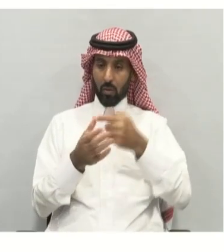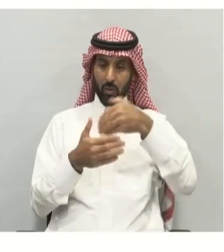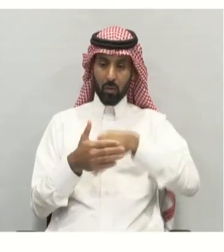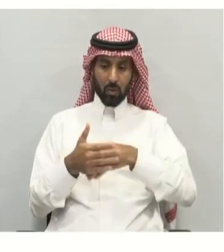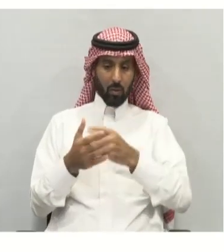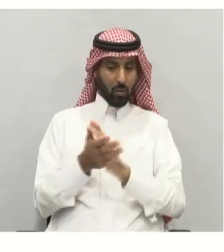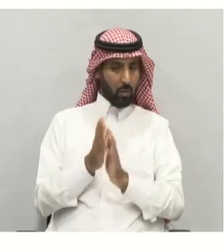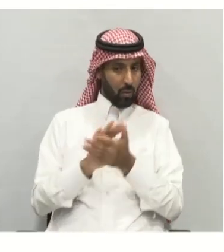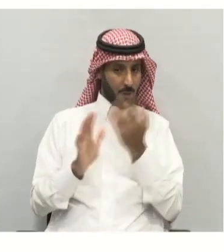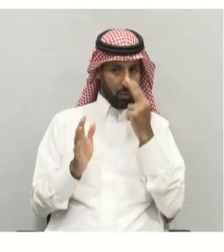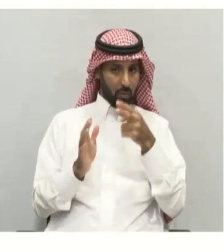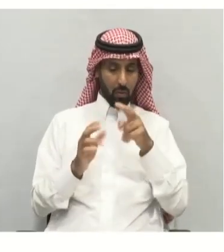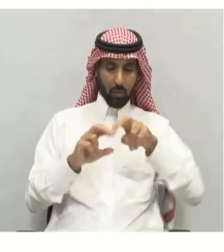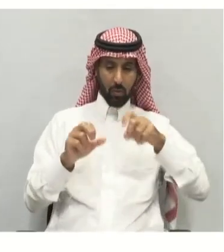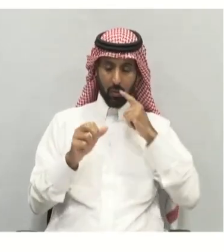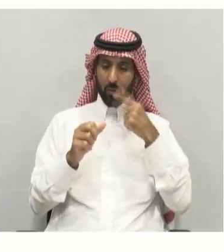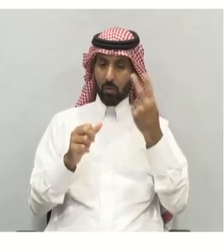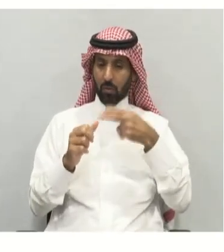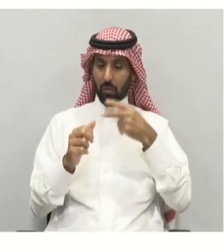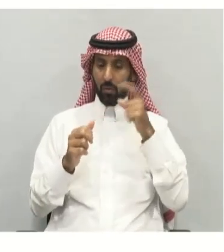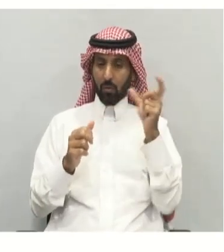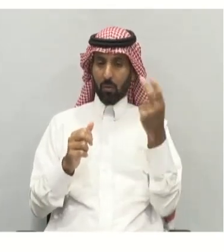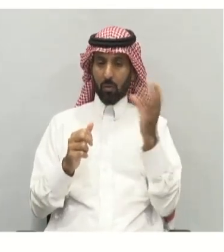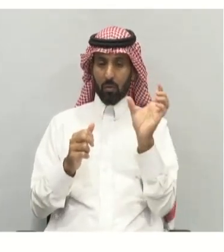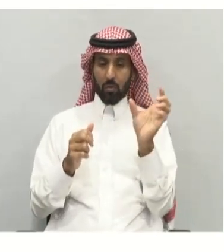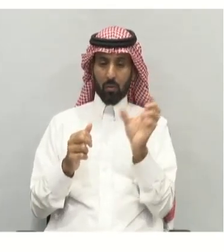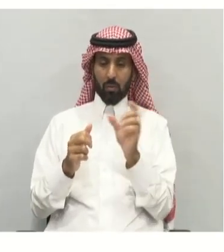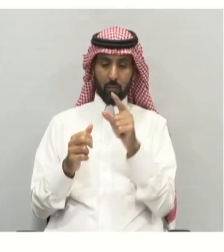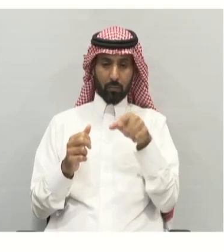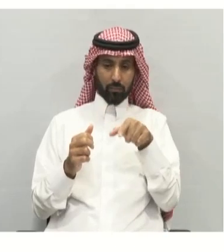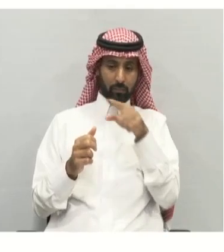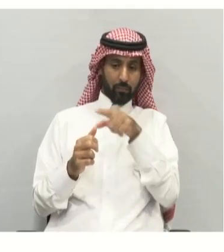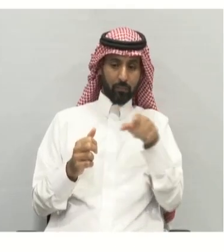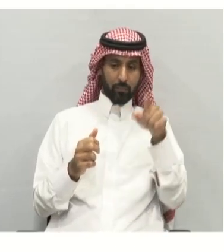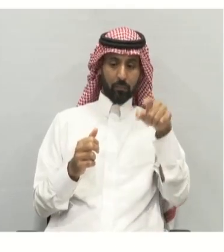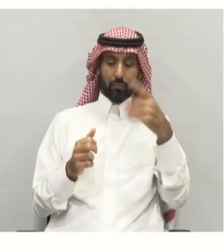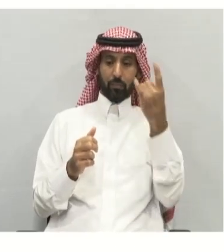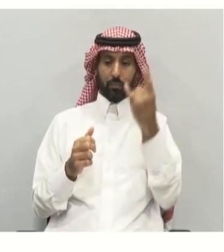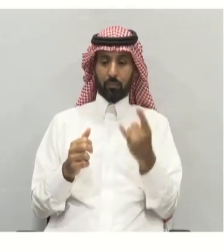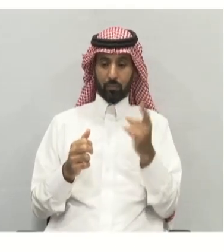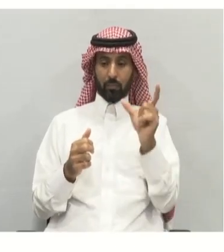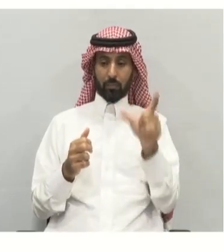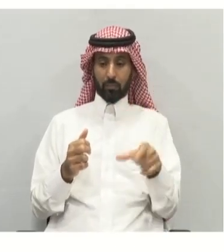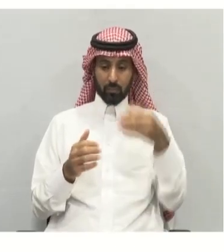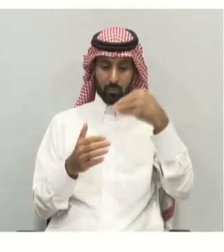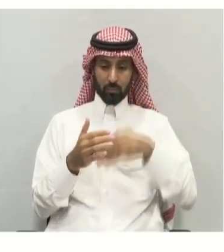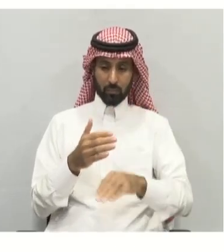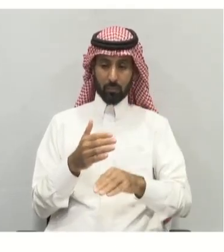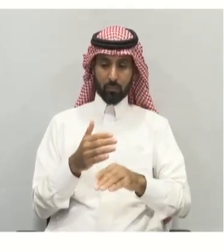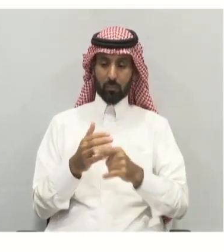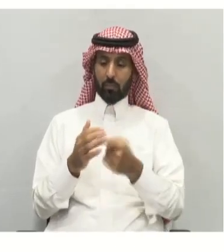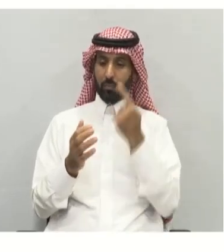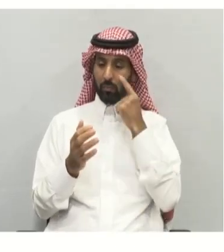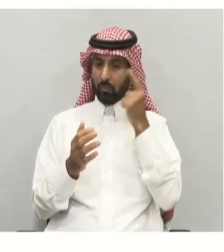finish doing this, when we find the 12 words across and when we find the 10 words down, we